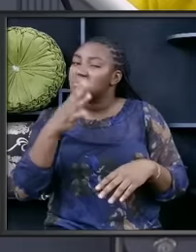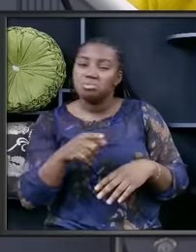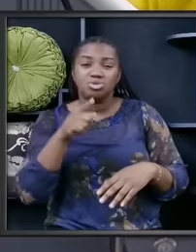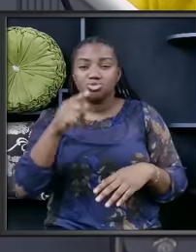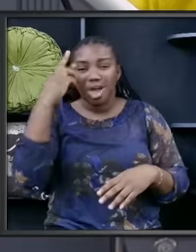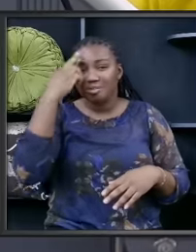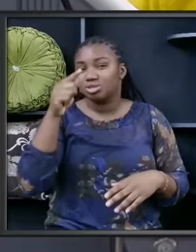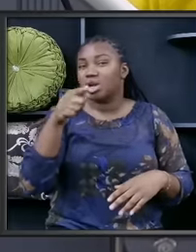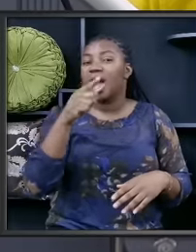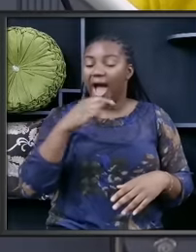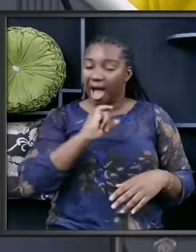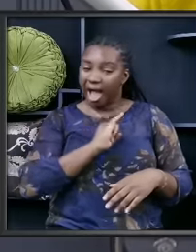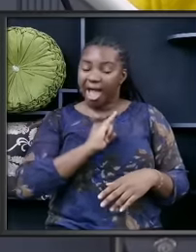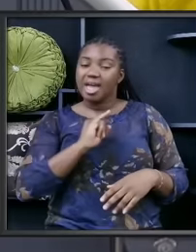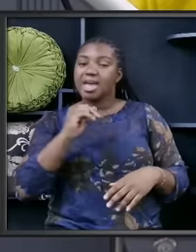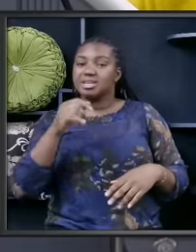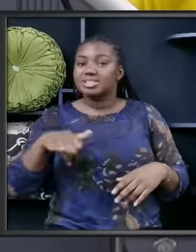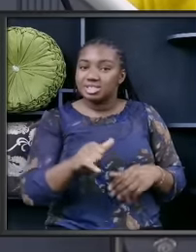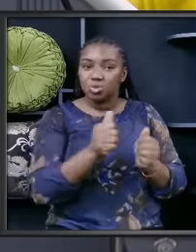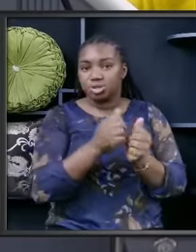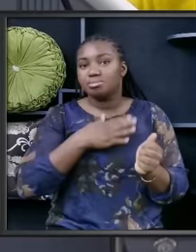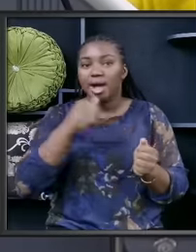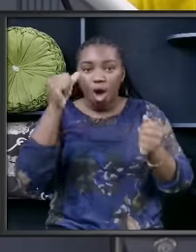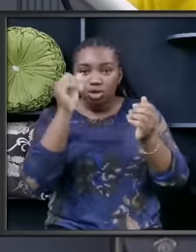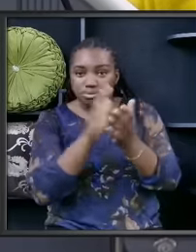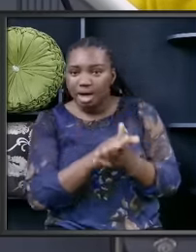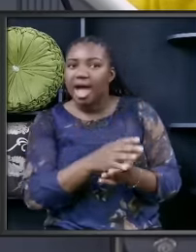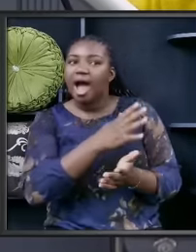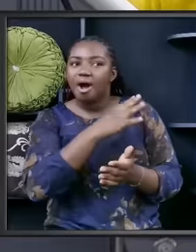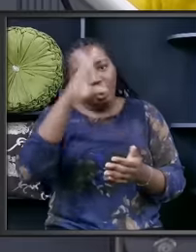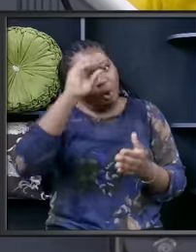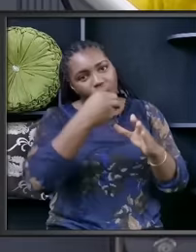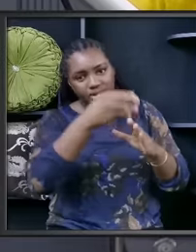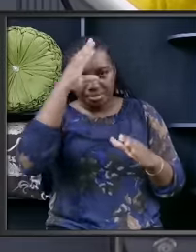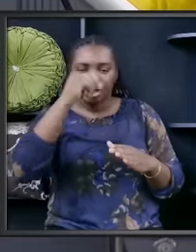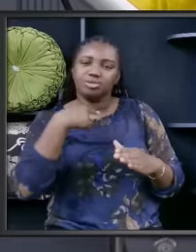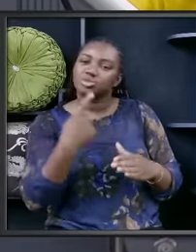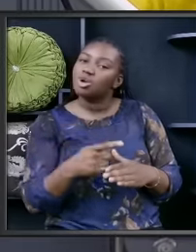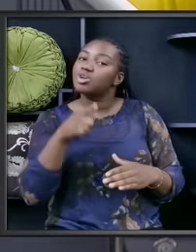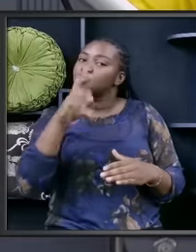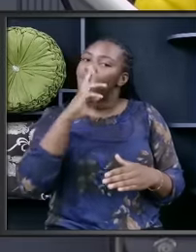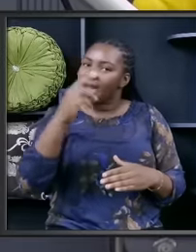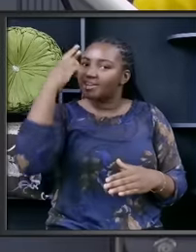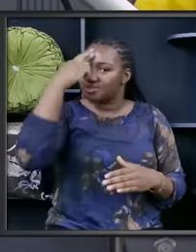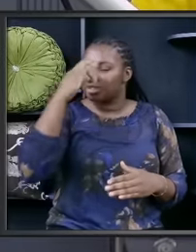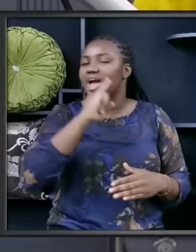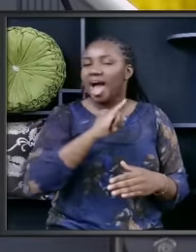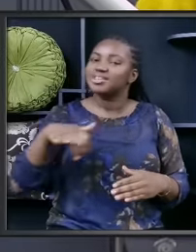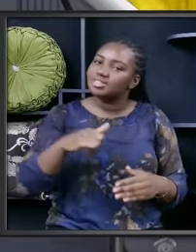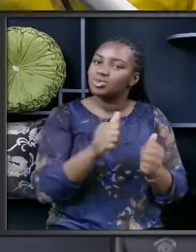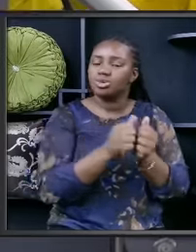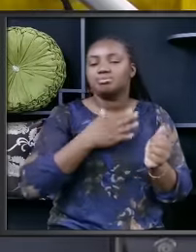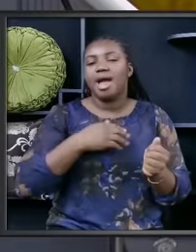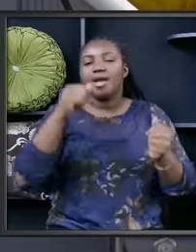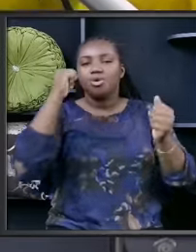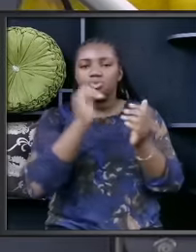I'm still with my husband. And your own. The man go say, you are the reason why I'm still with my wife. Mm-mm. And they don't let's talk appreciate to her. I'm going to